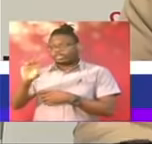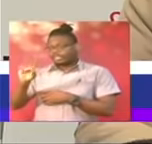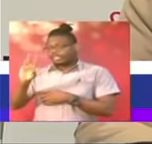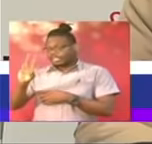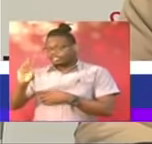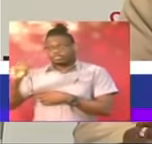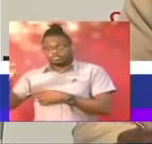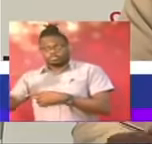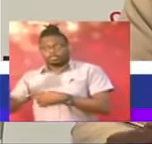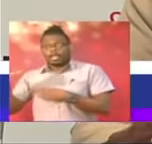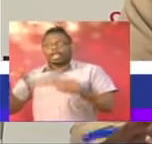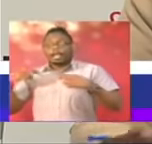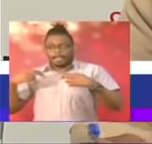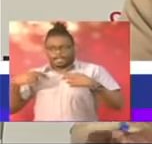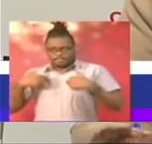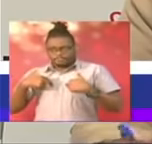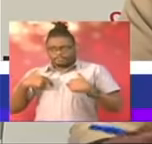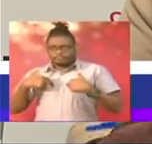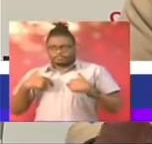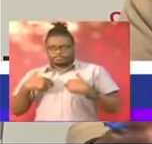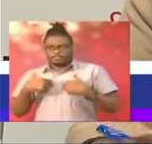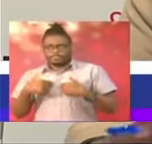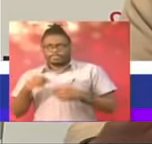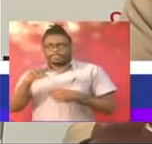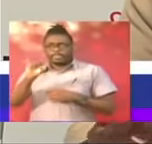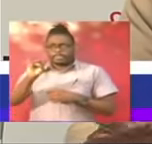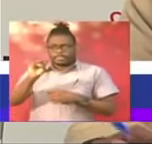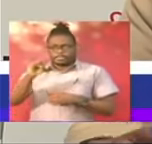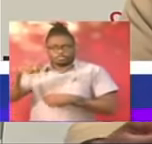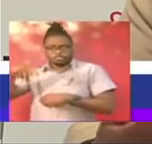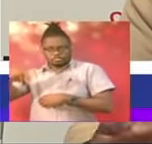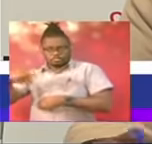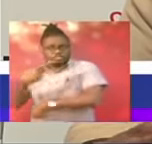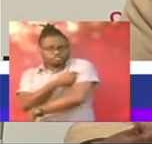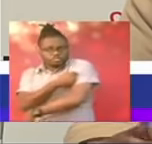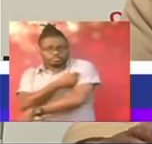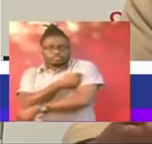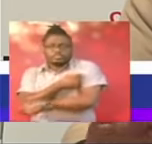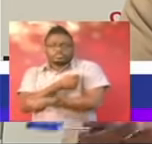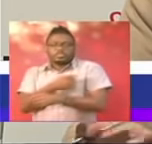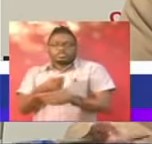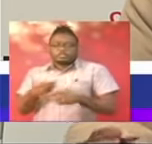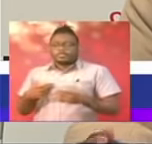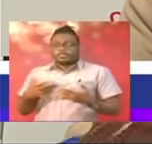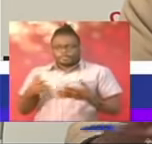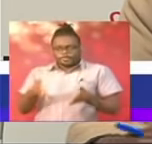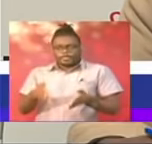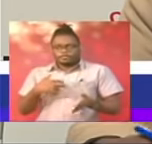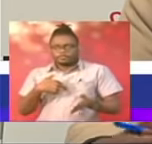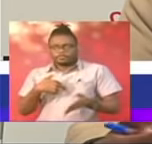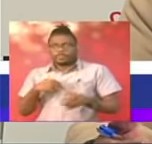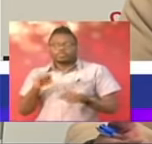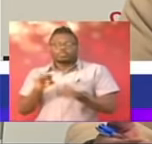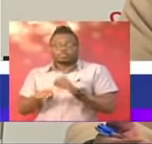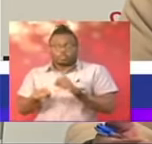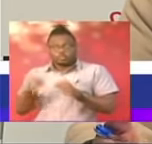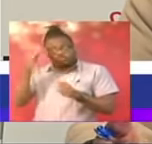SP. Now, this is a rolling tally as we speak. Now, that was as of Saturday. Today